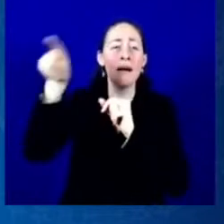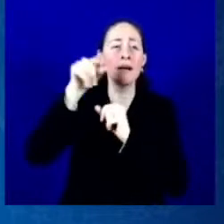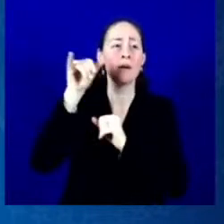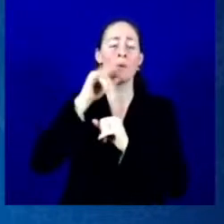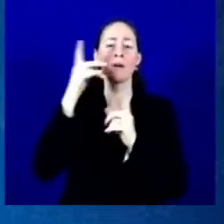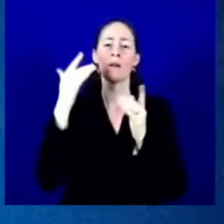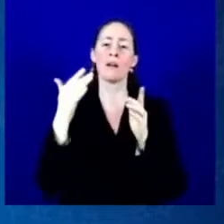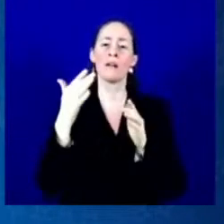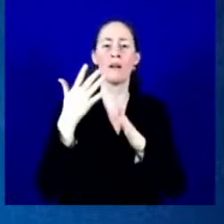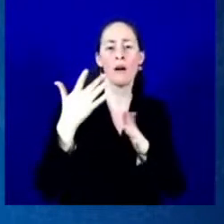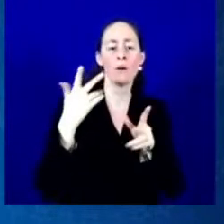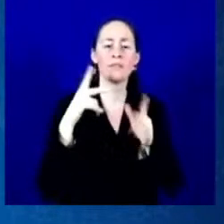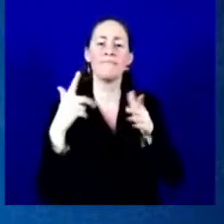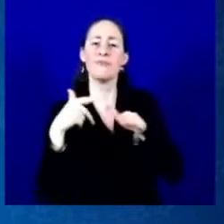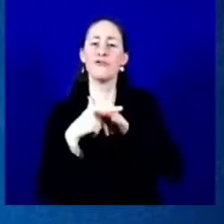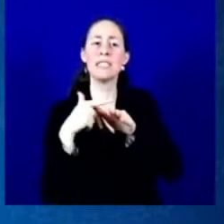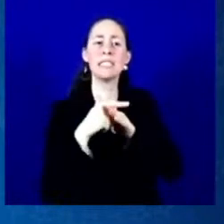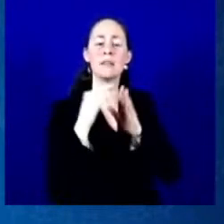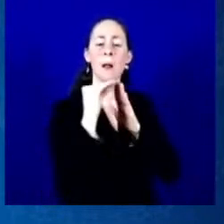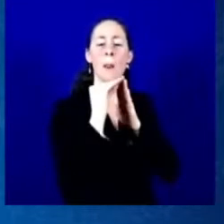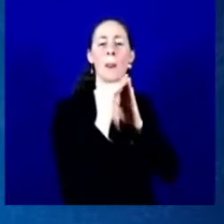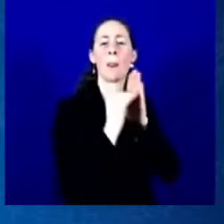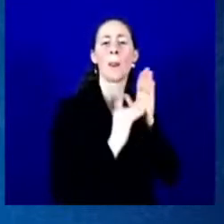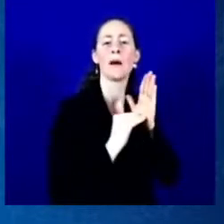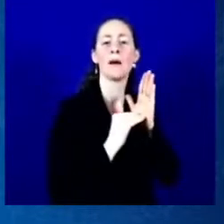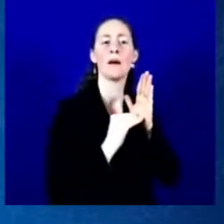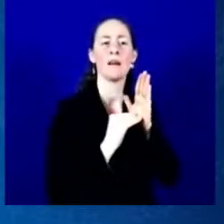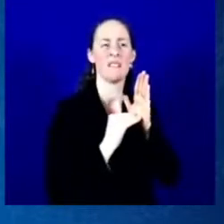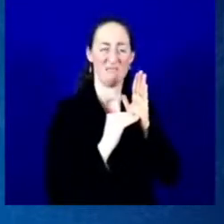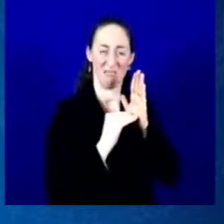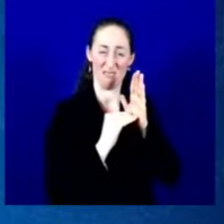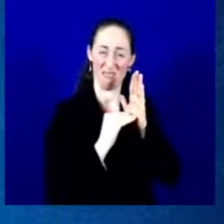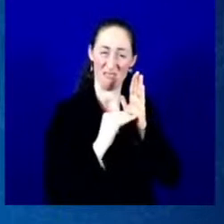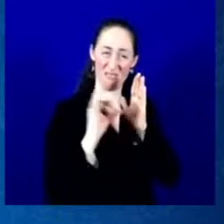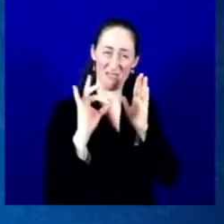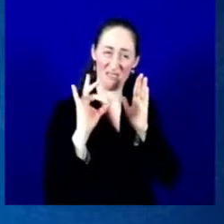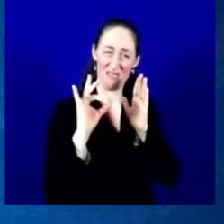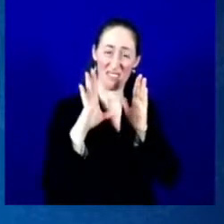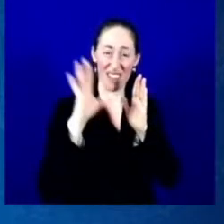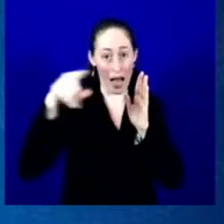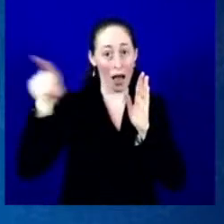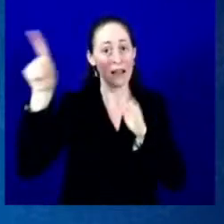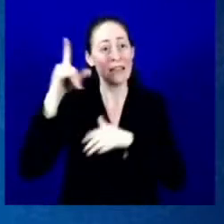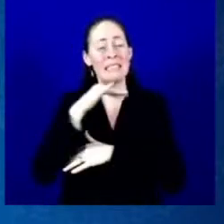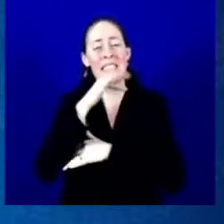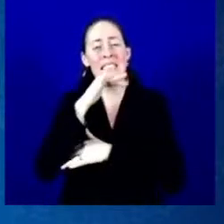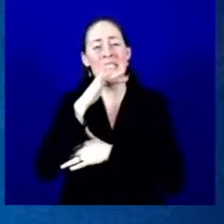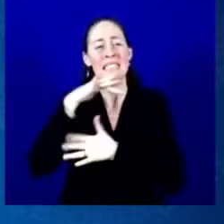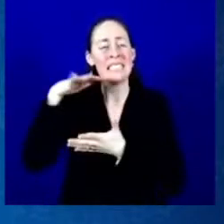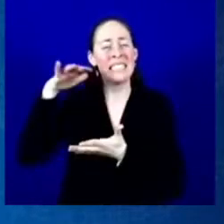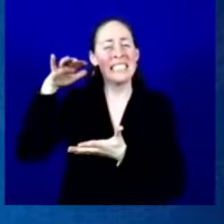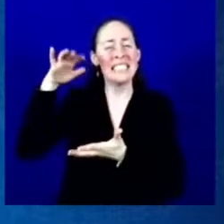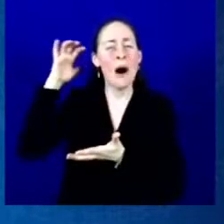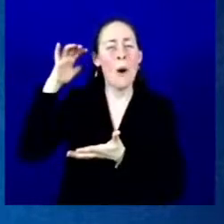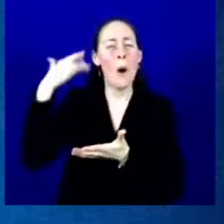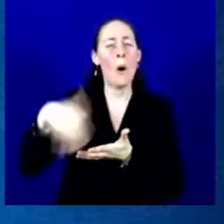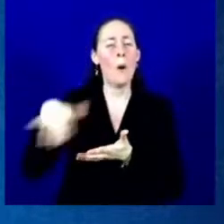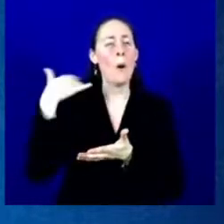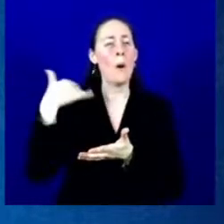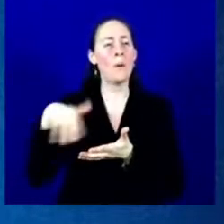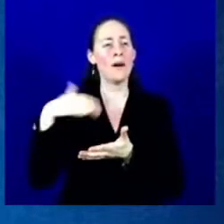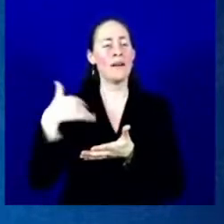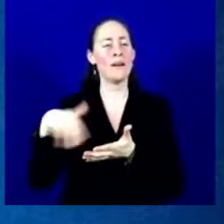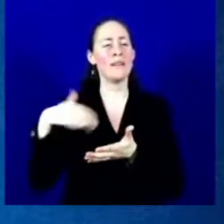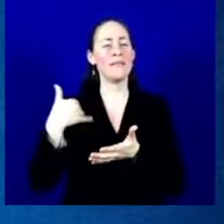It's estimated to be billions of dollars by think tanks that are left, right, and center. I'm not